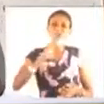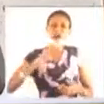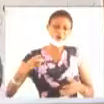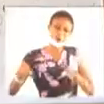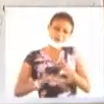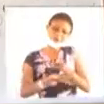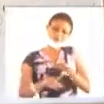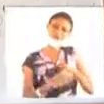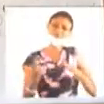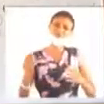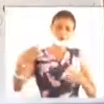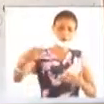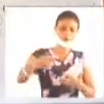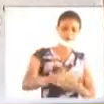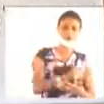the like.